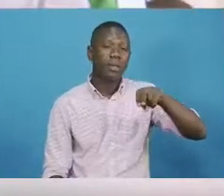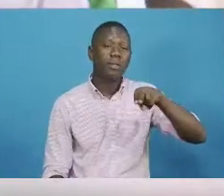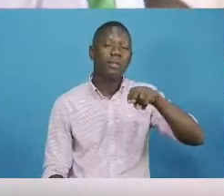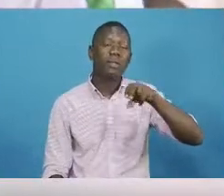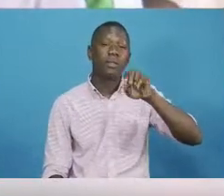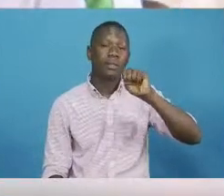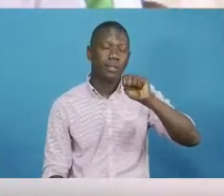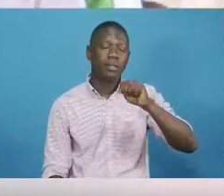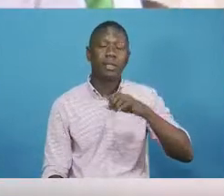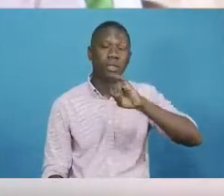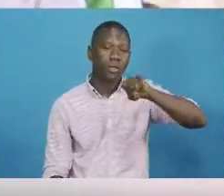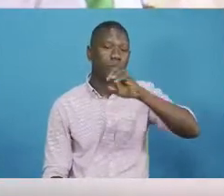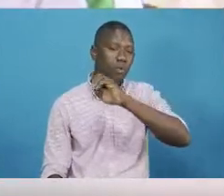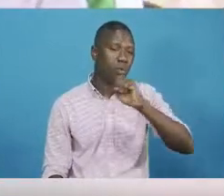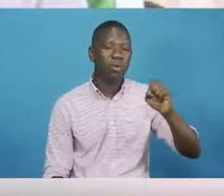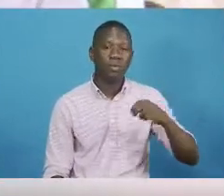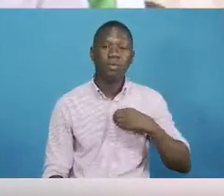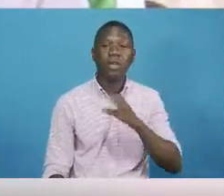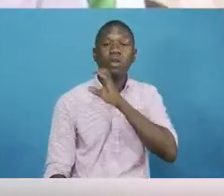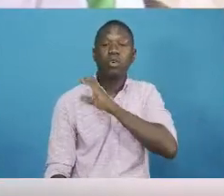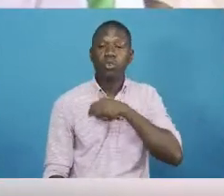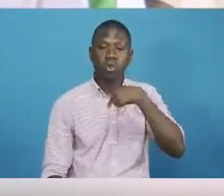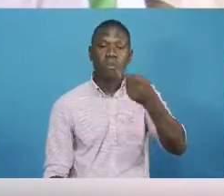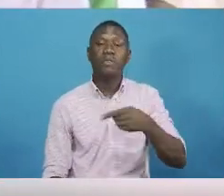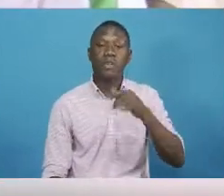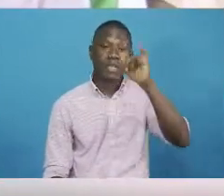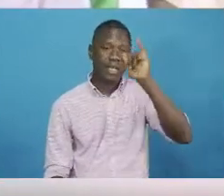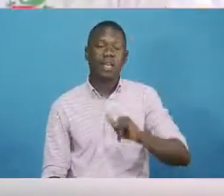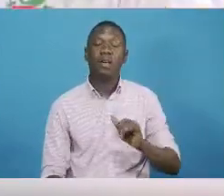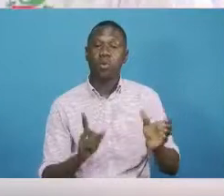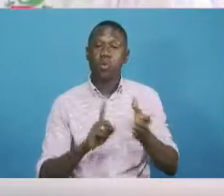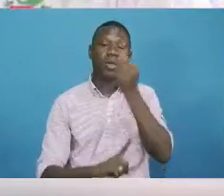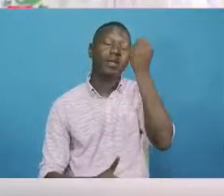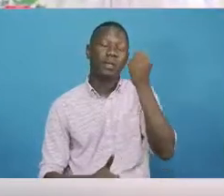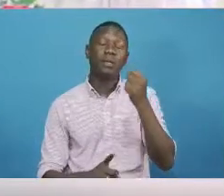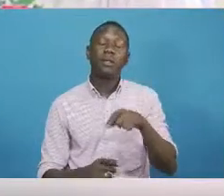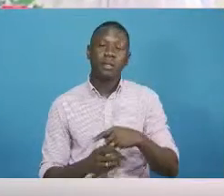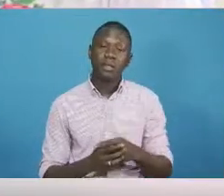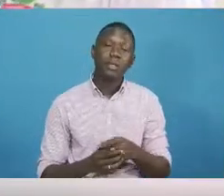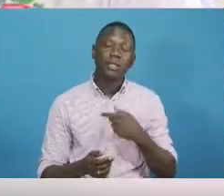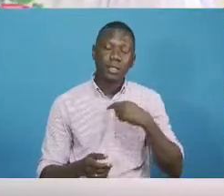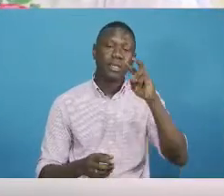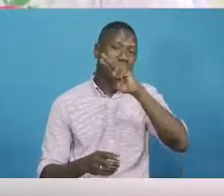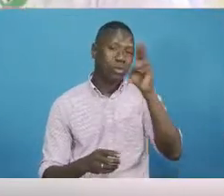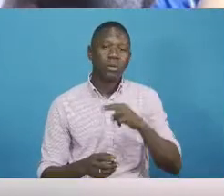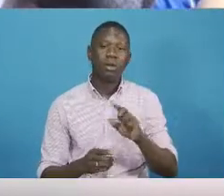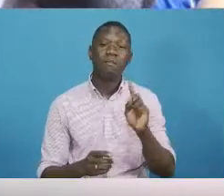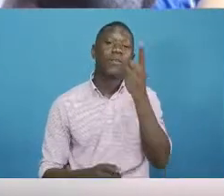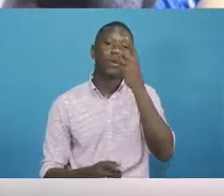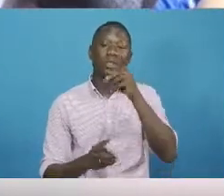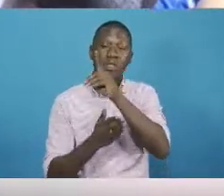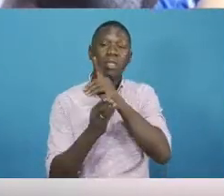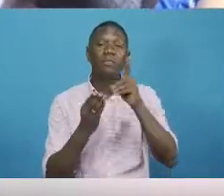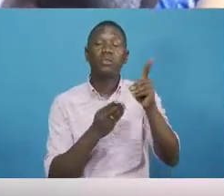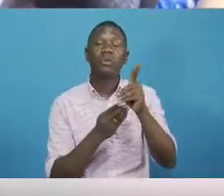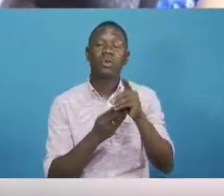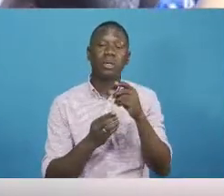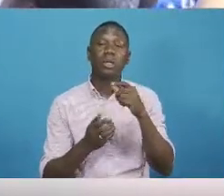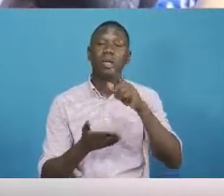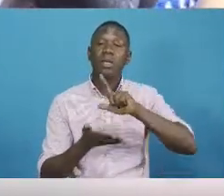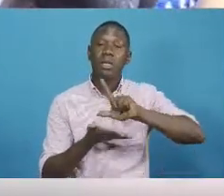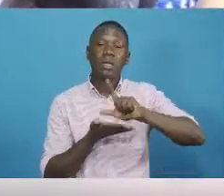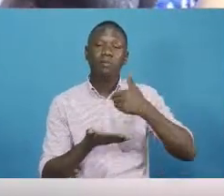Coaches Association after guiding Fortune Football Club to win the just concluded National First Division League. Babu